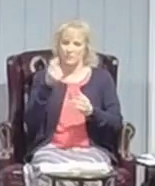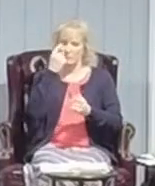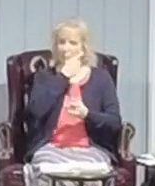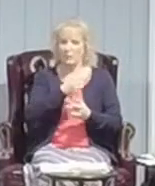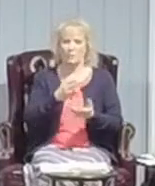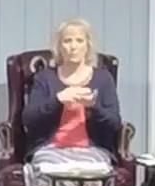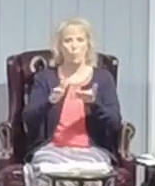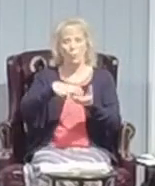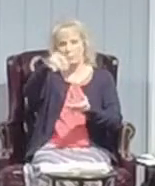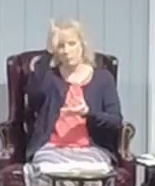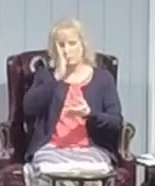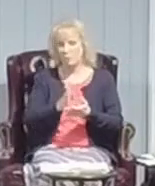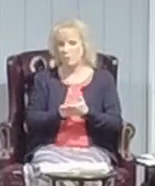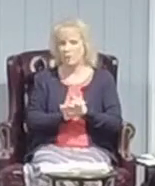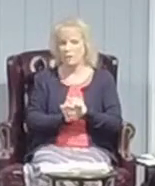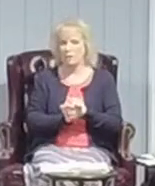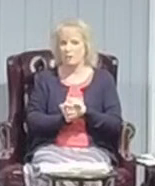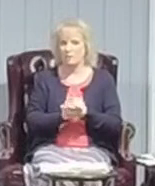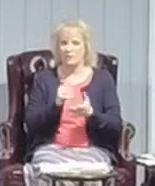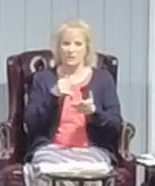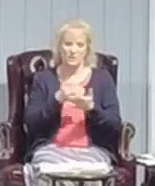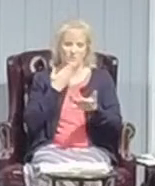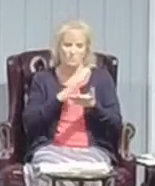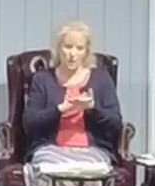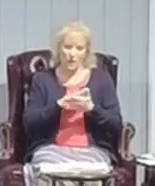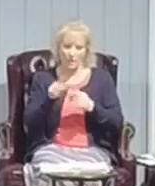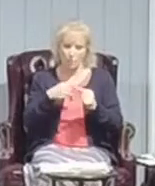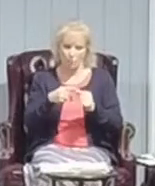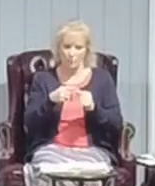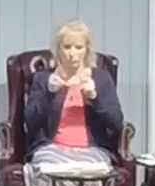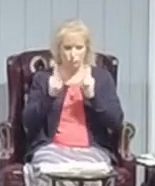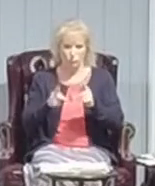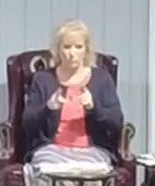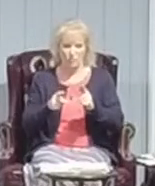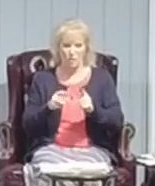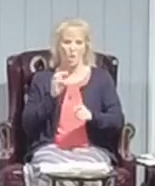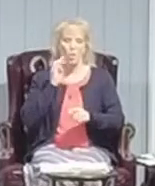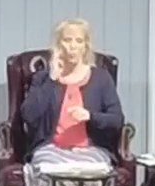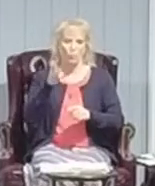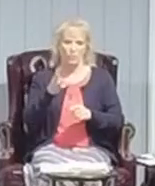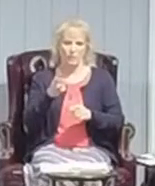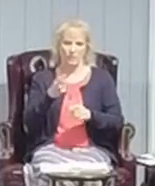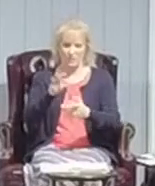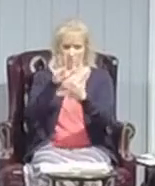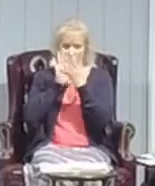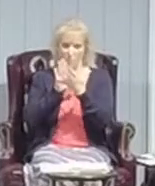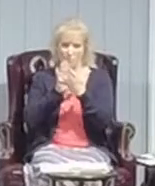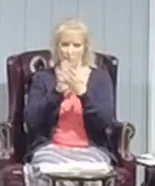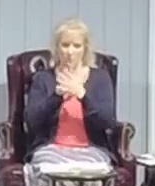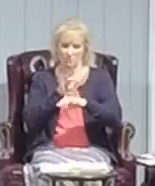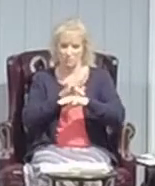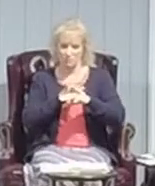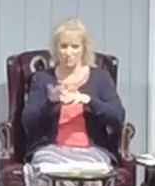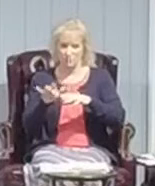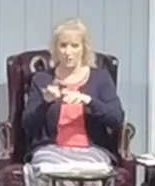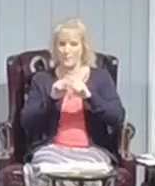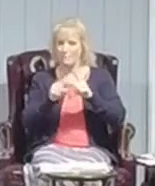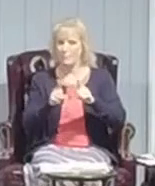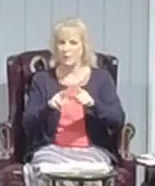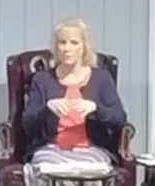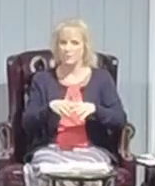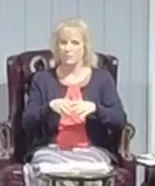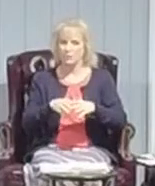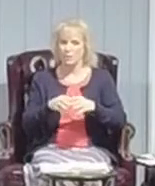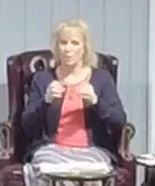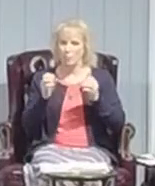God. It's bad when someone willingly is publicly naked. But it's so